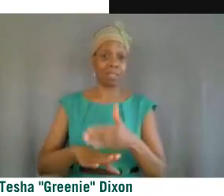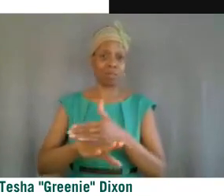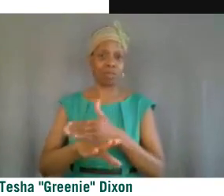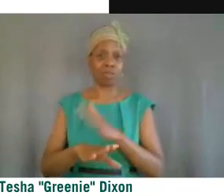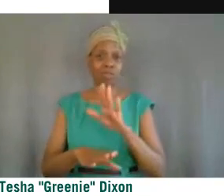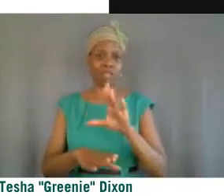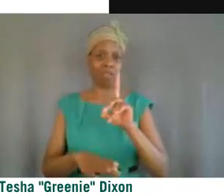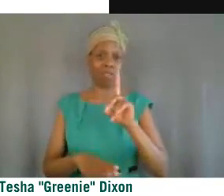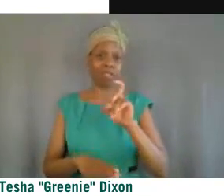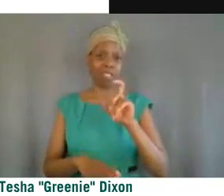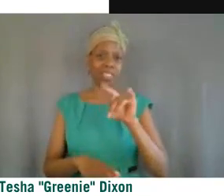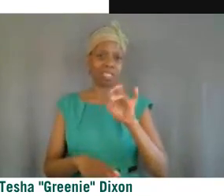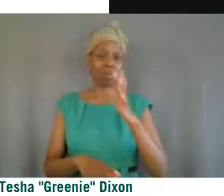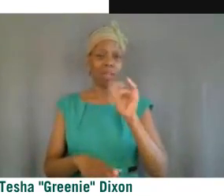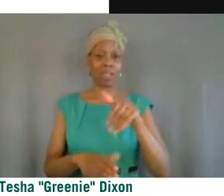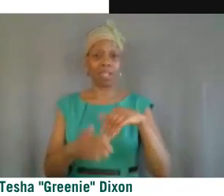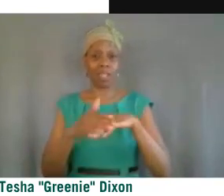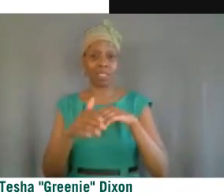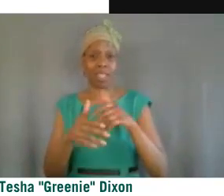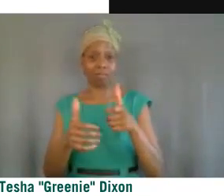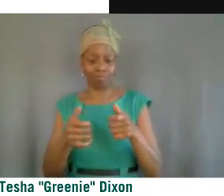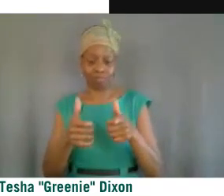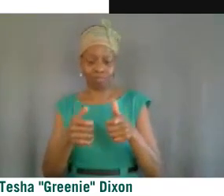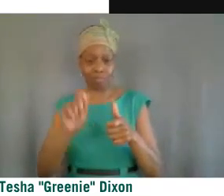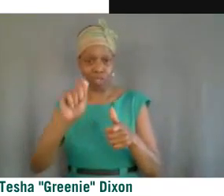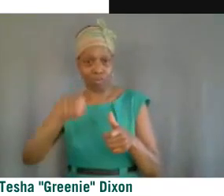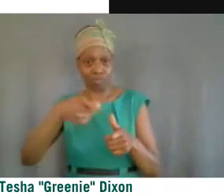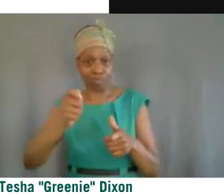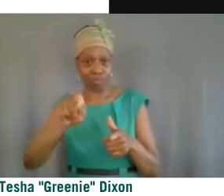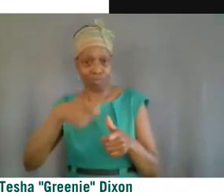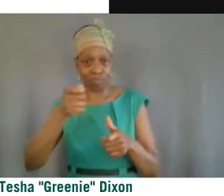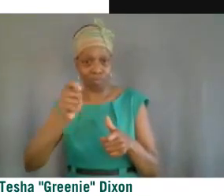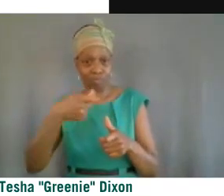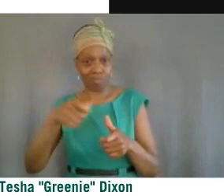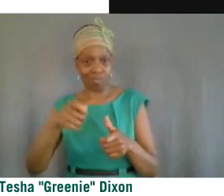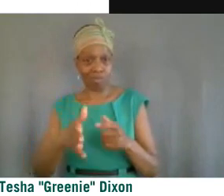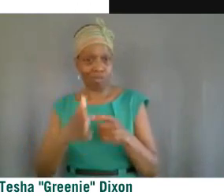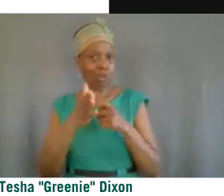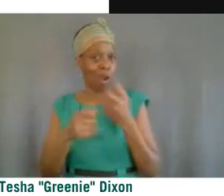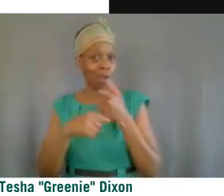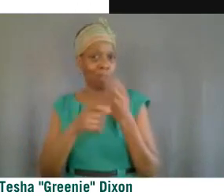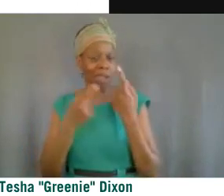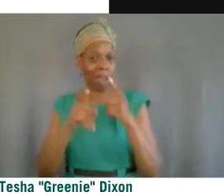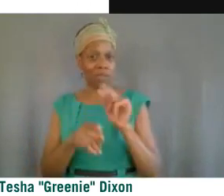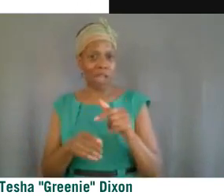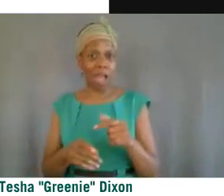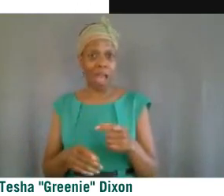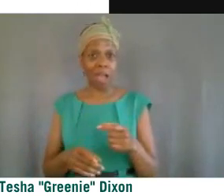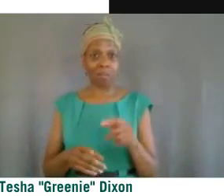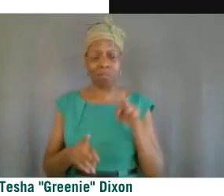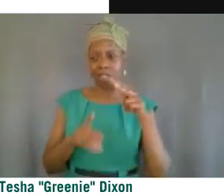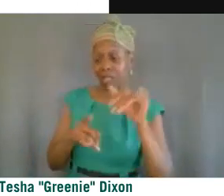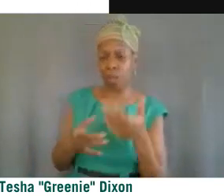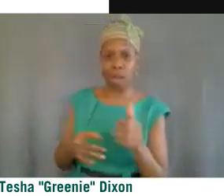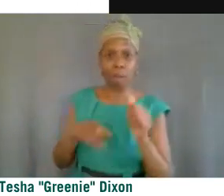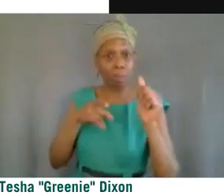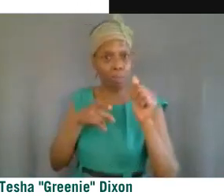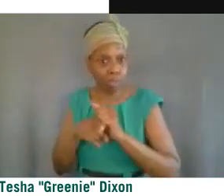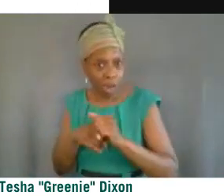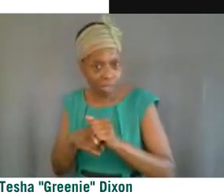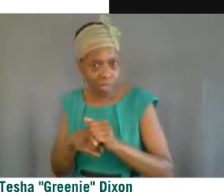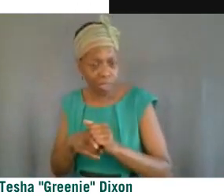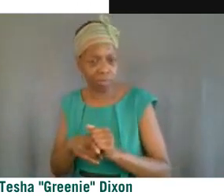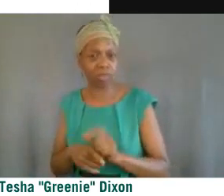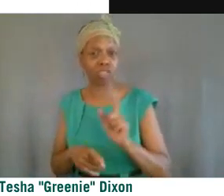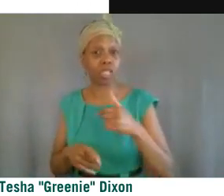to access their video game controller to make it happen. And so I consider that practice, and there certainly should still be